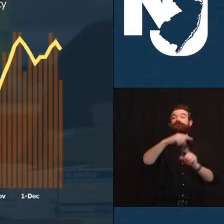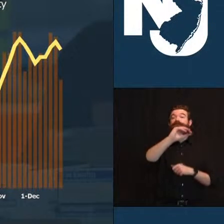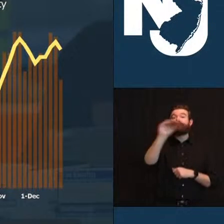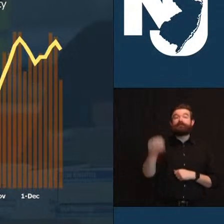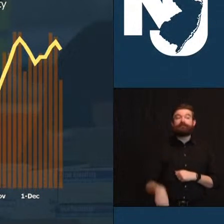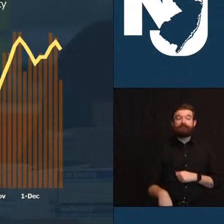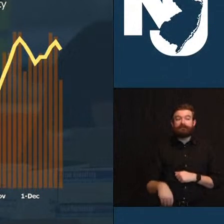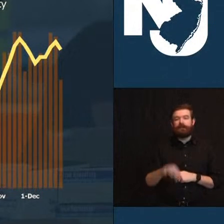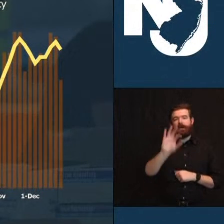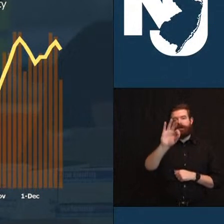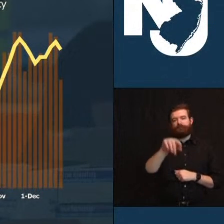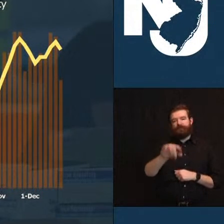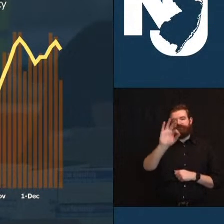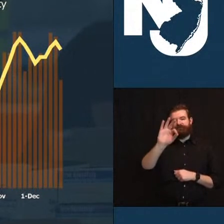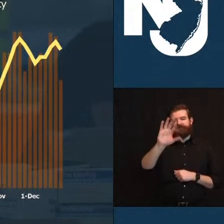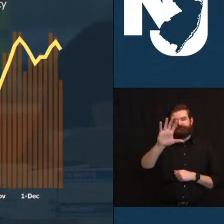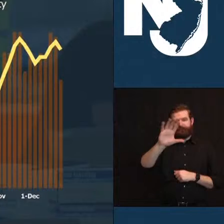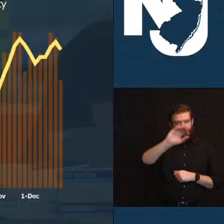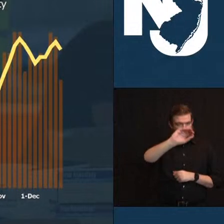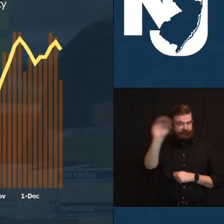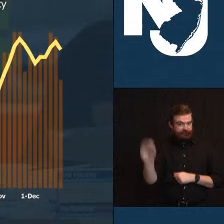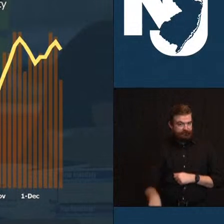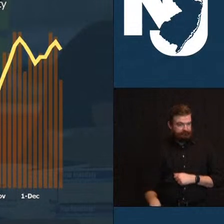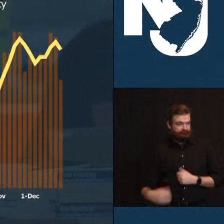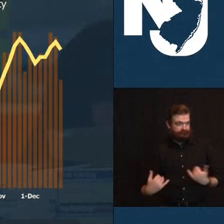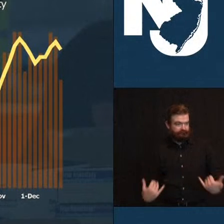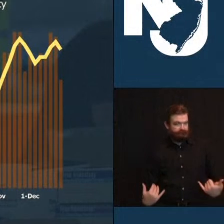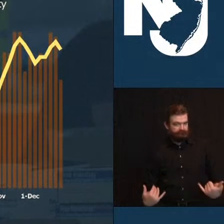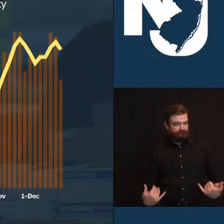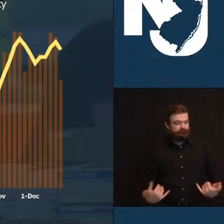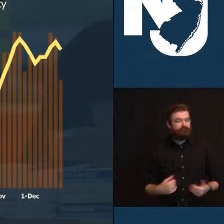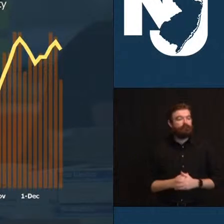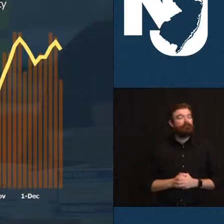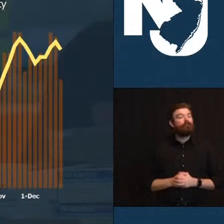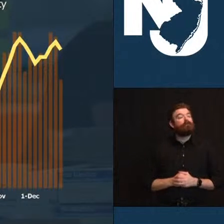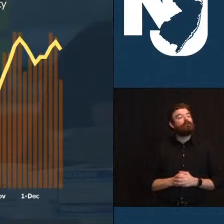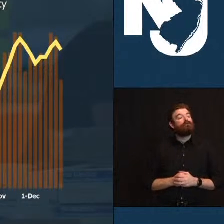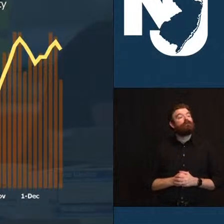49,227 PCR tests that were recorded on Monday, December 7th, was